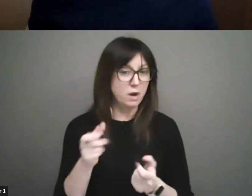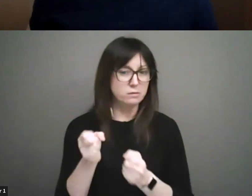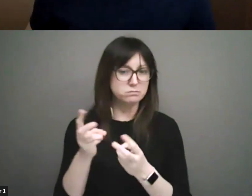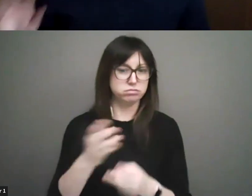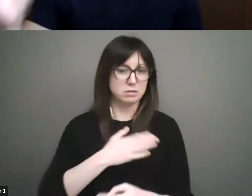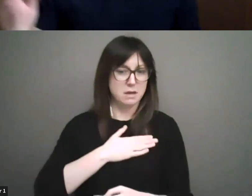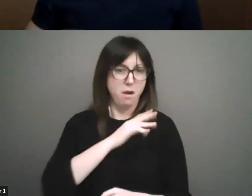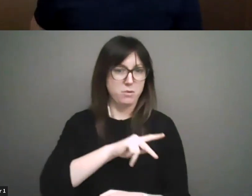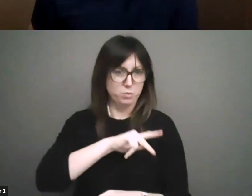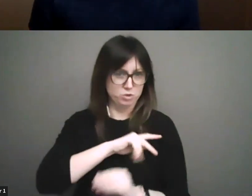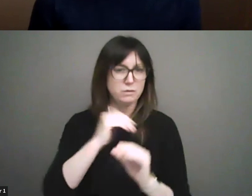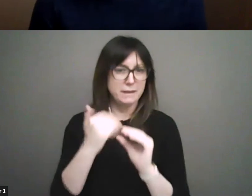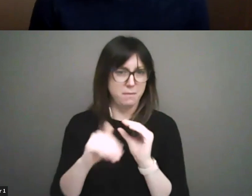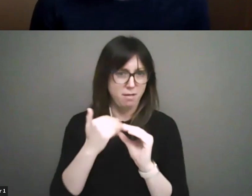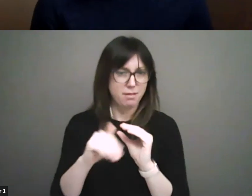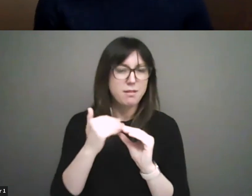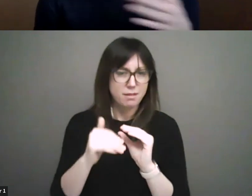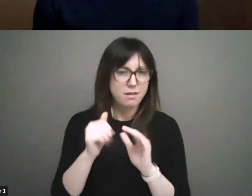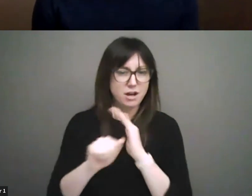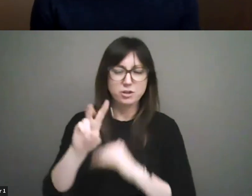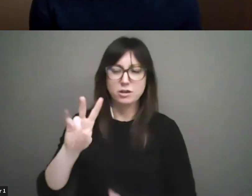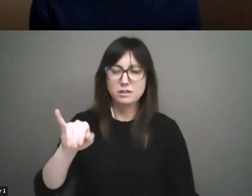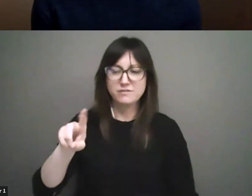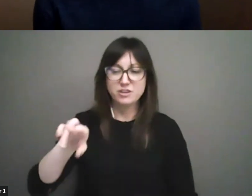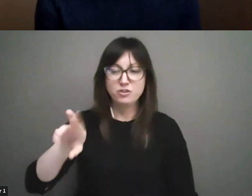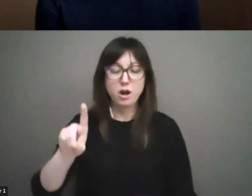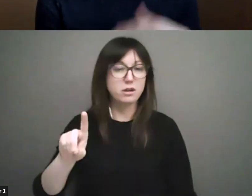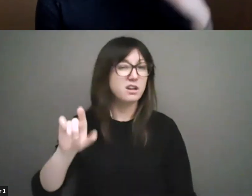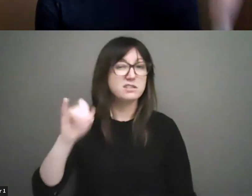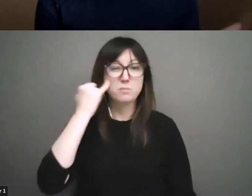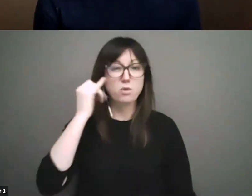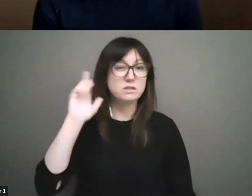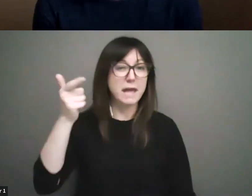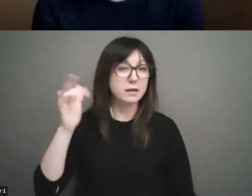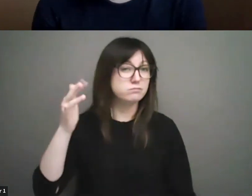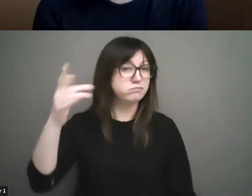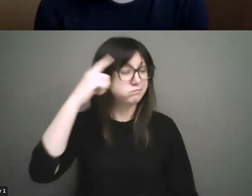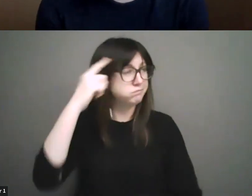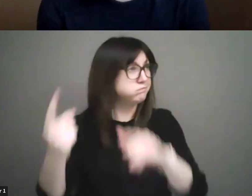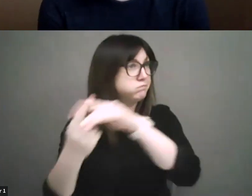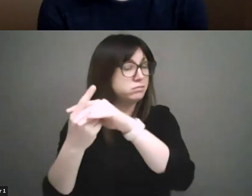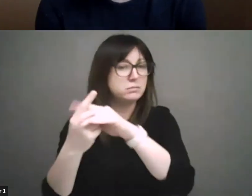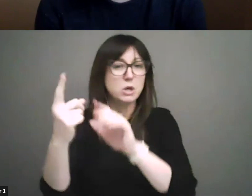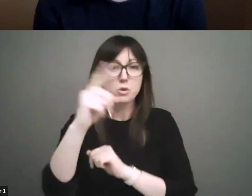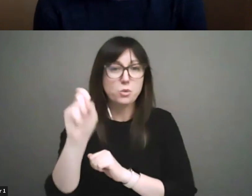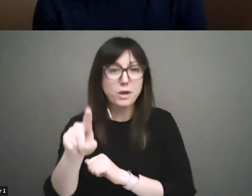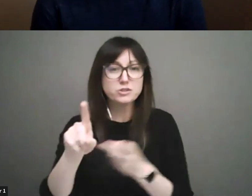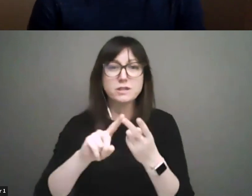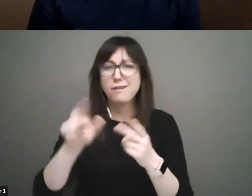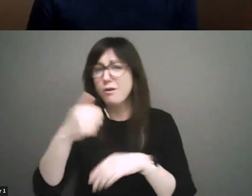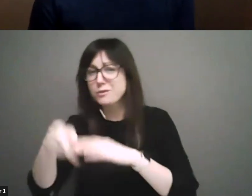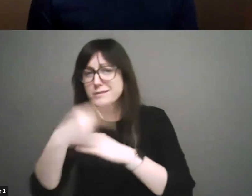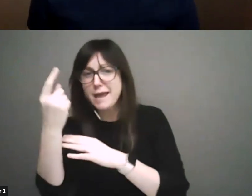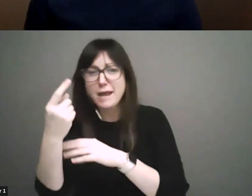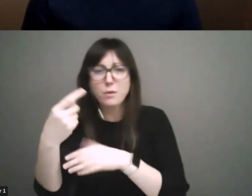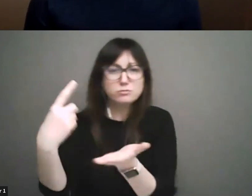There, I just gave everyone my personal email. So after this, if you do have any questions, you want to chat for 5-10 minutes afterwards at another date, we can